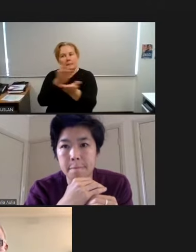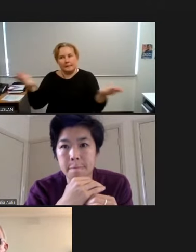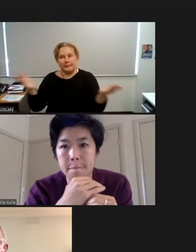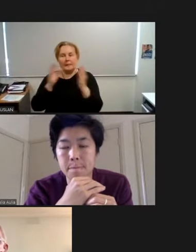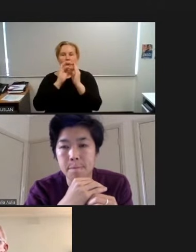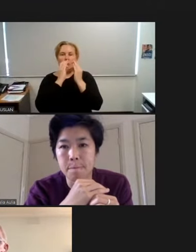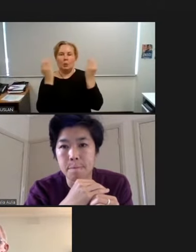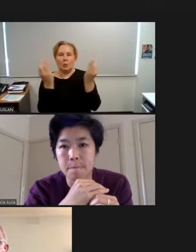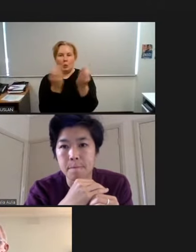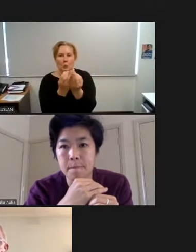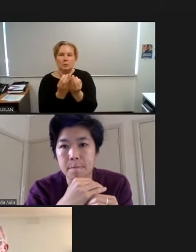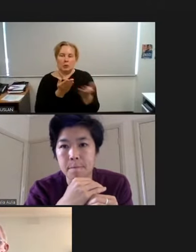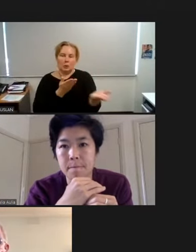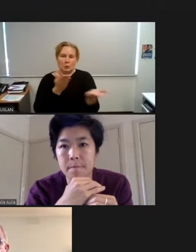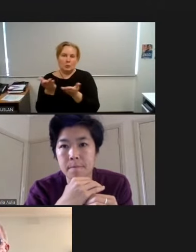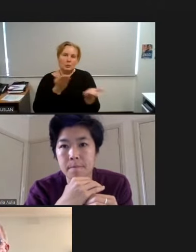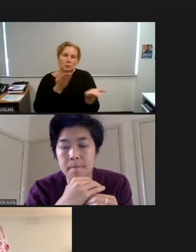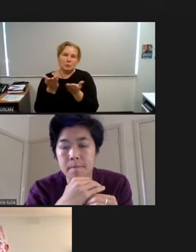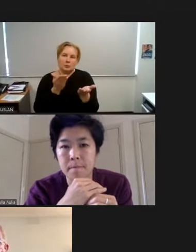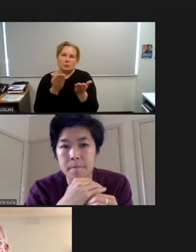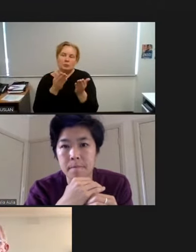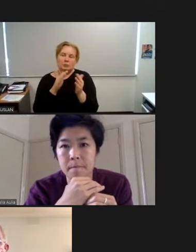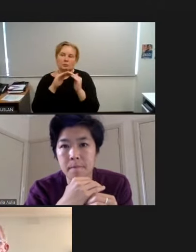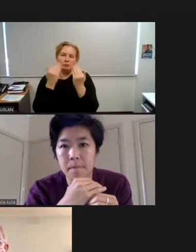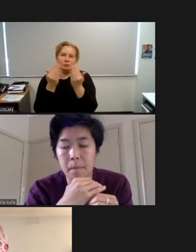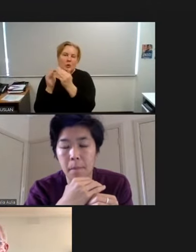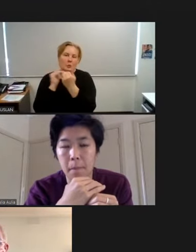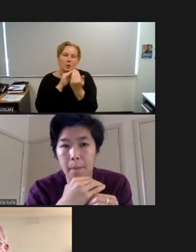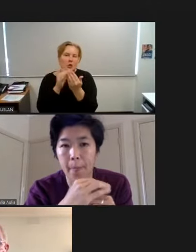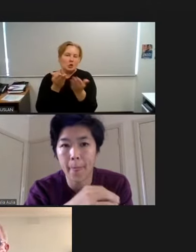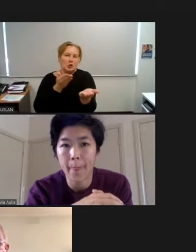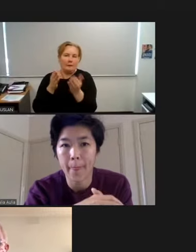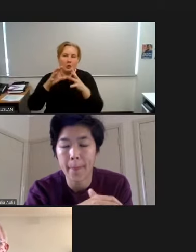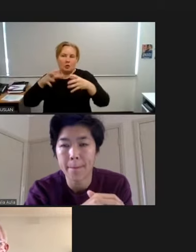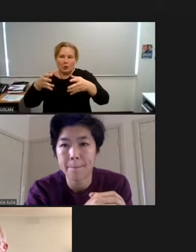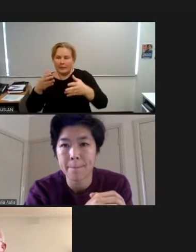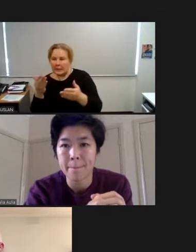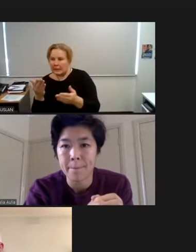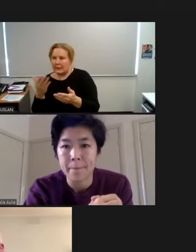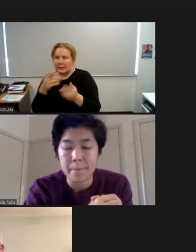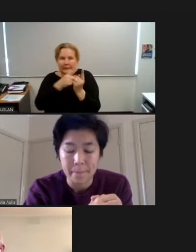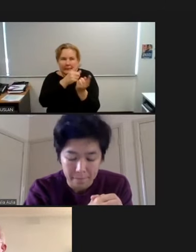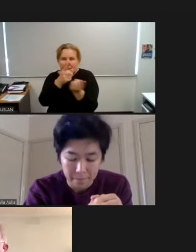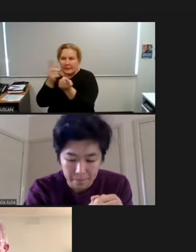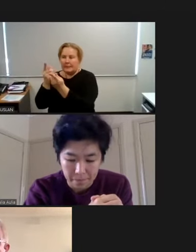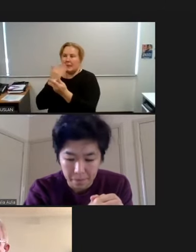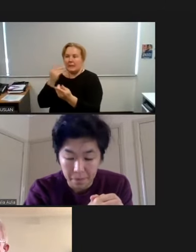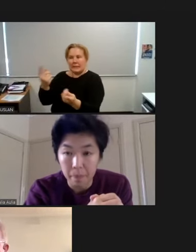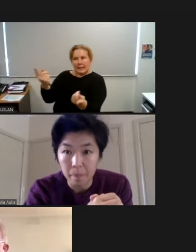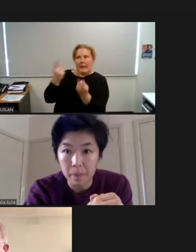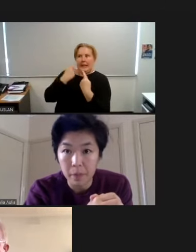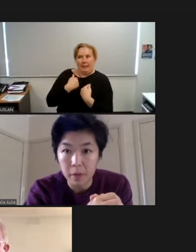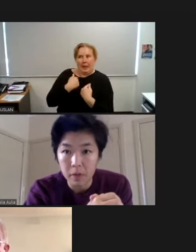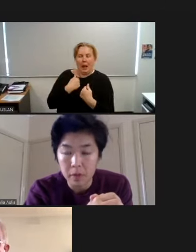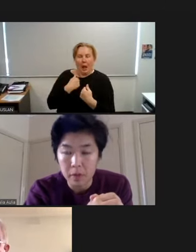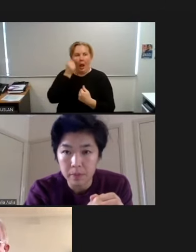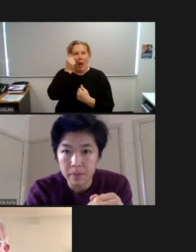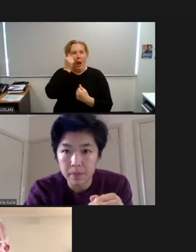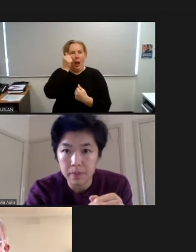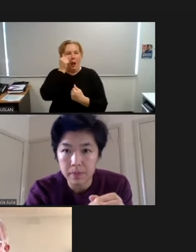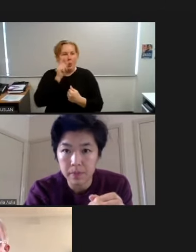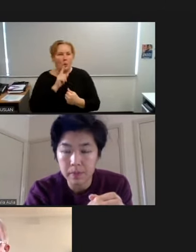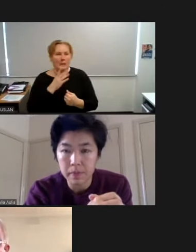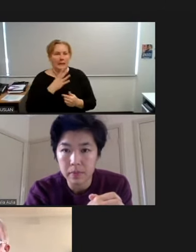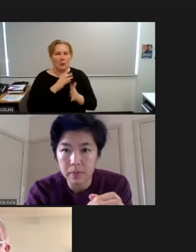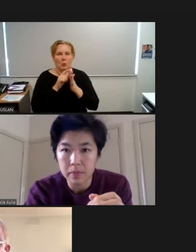the community services group to help us kind of streamline our messaging. I've got a key contact who would be